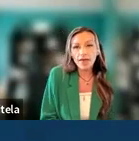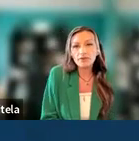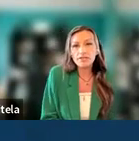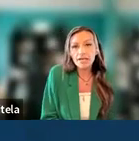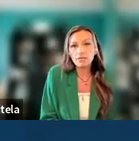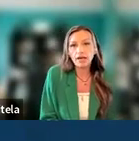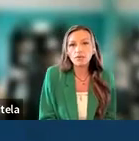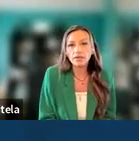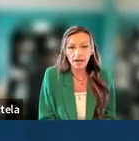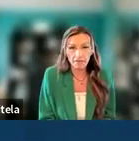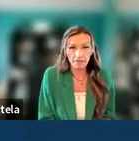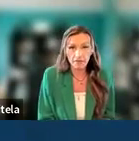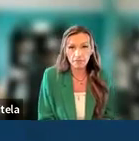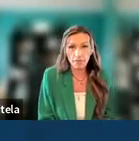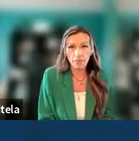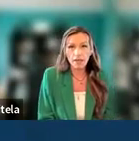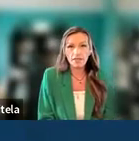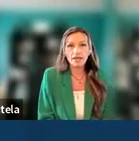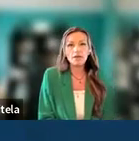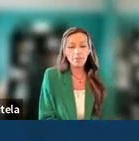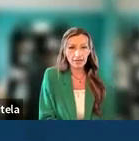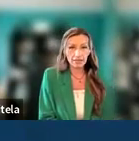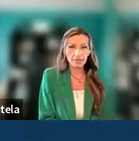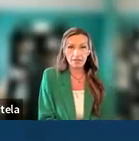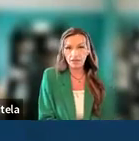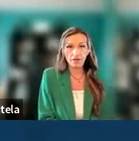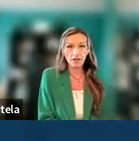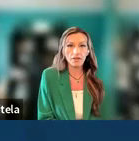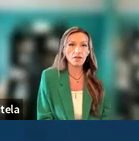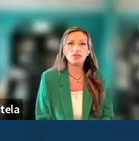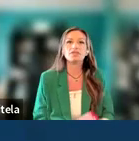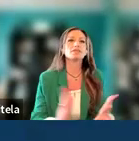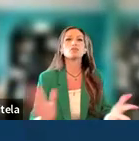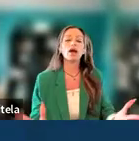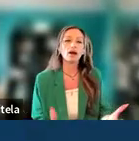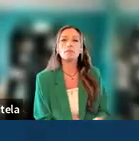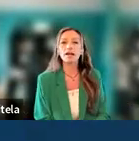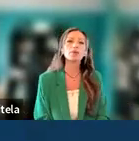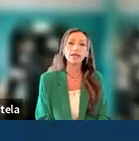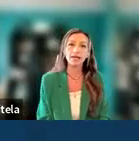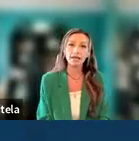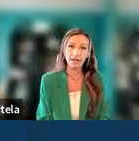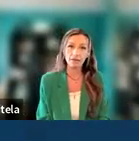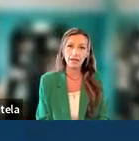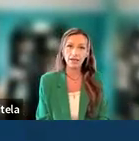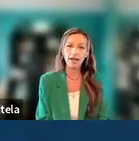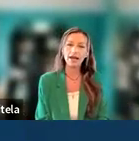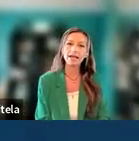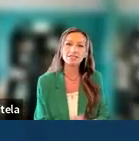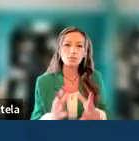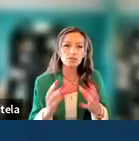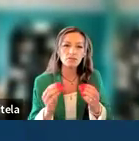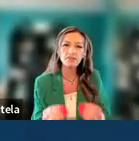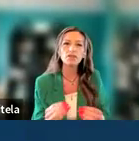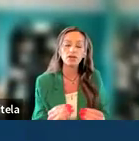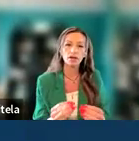have rather taken my own life than admit that this is where my drinking had led me. And I had